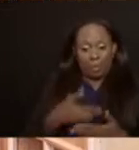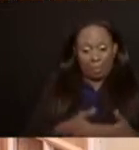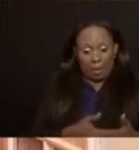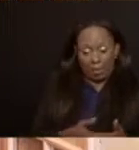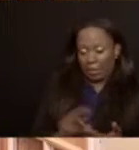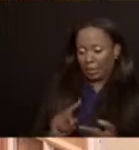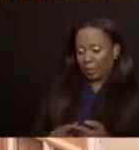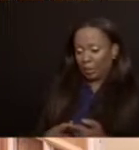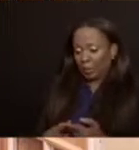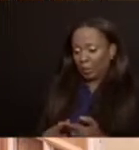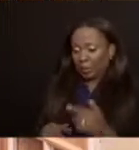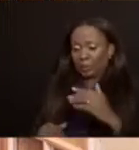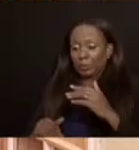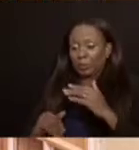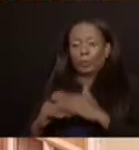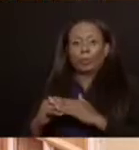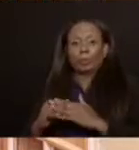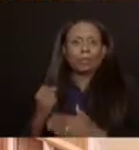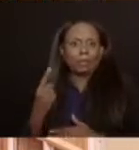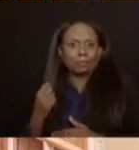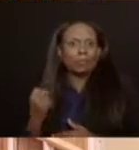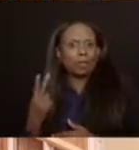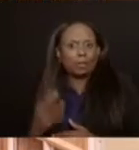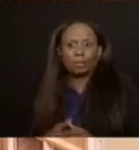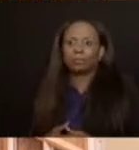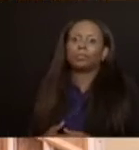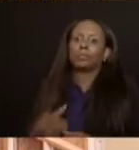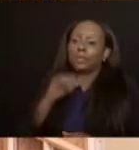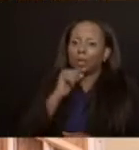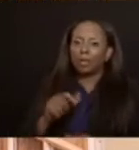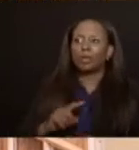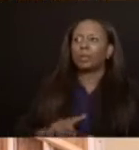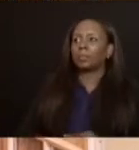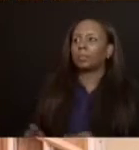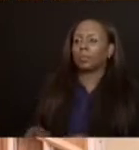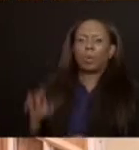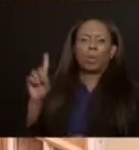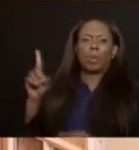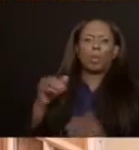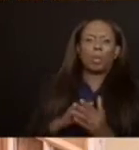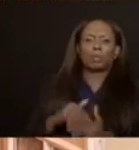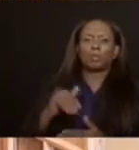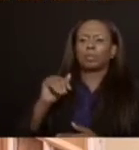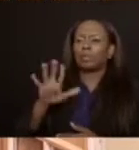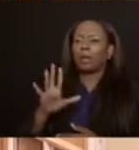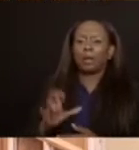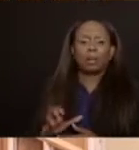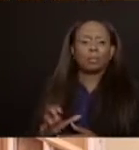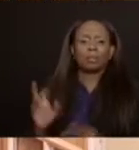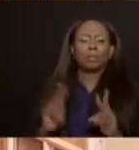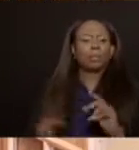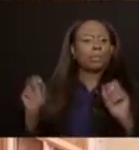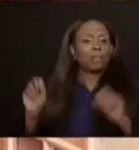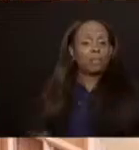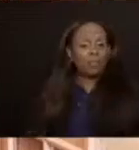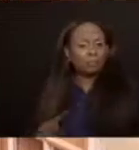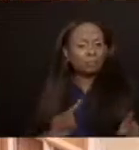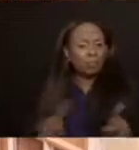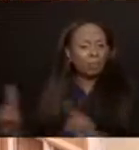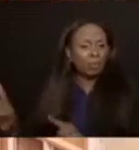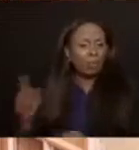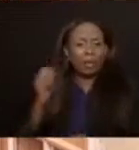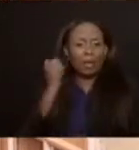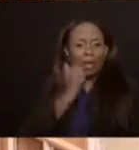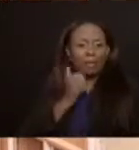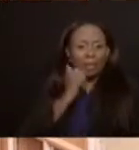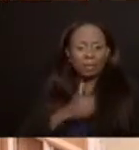us recognize that it is within our capacity easily to do 1,500 people a day if we really wanted to. And that's why I keep saying that